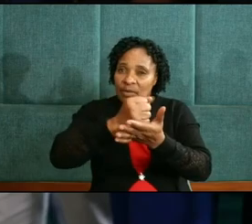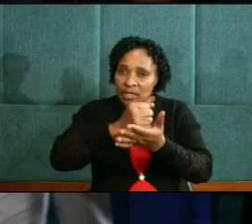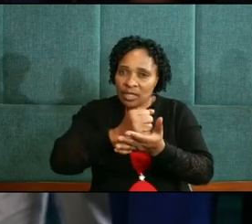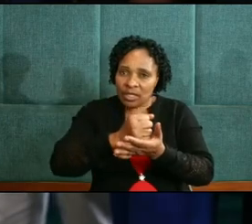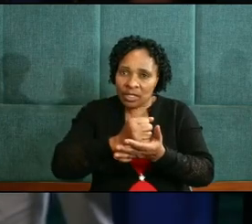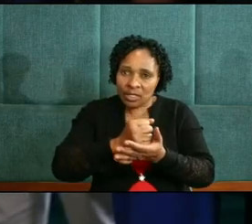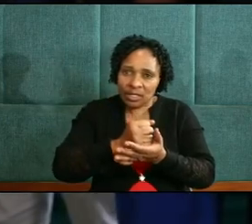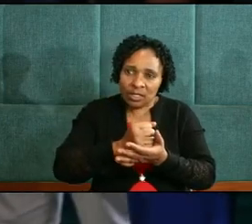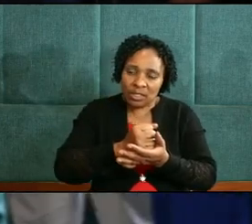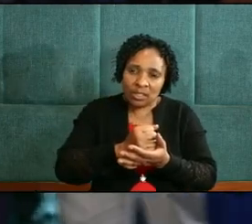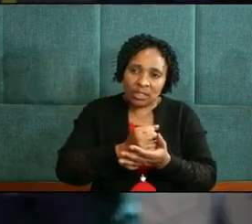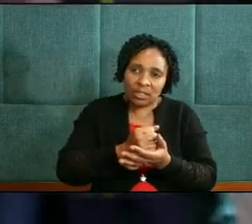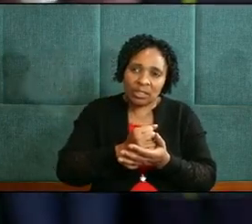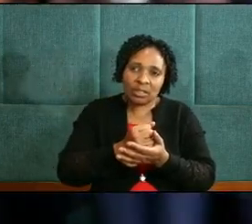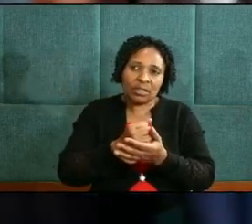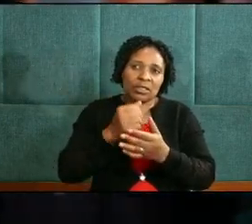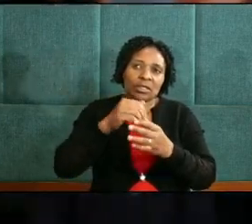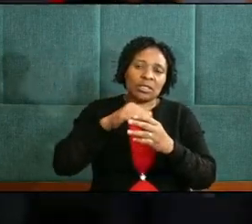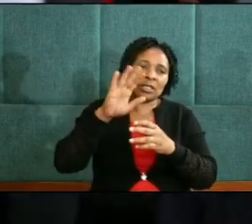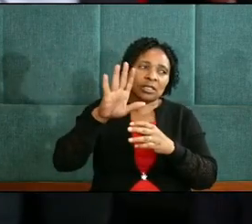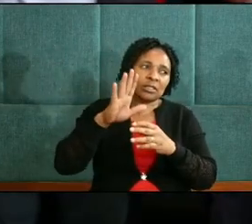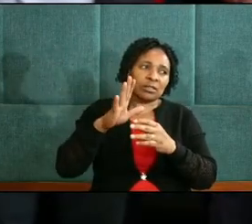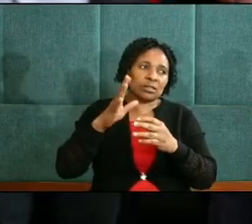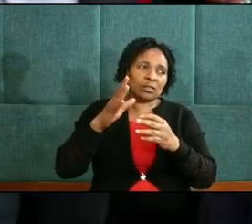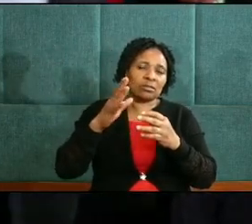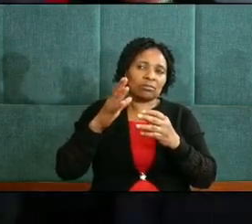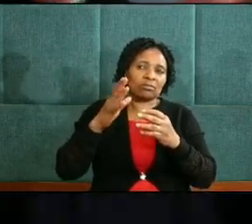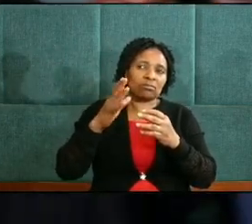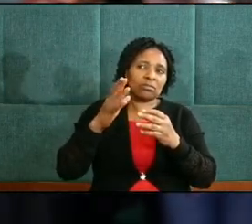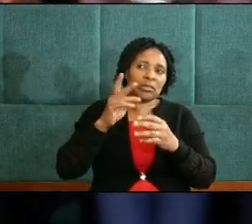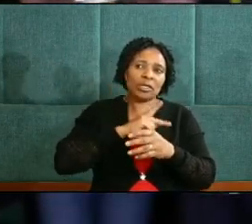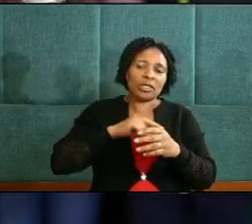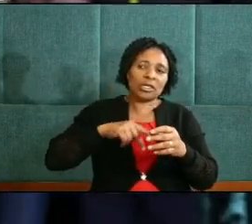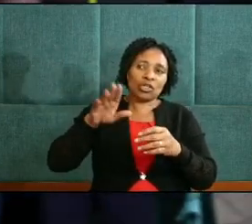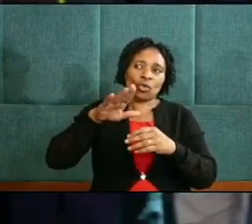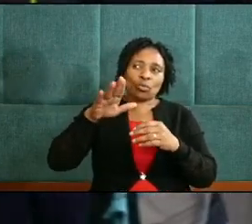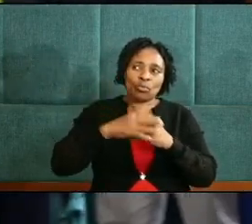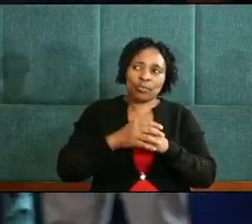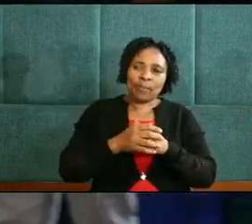to these folks and give us the instruction, Pastor.